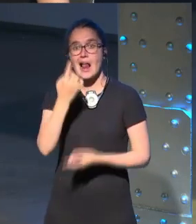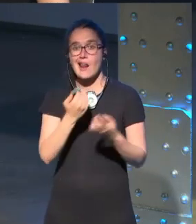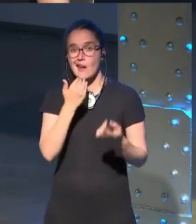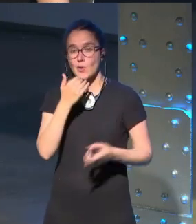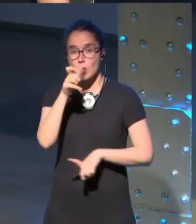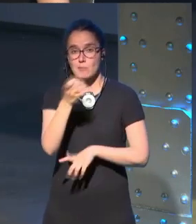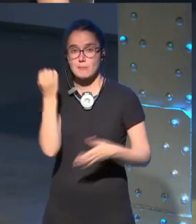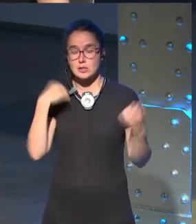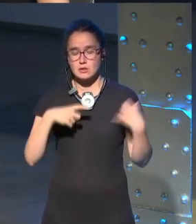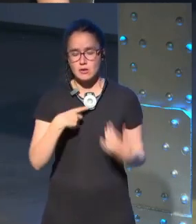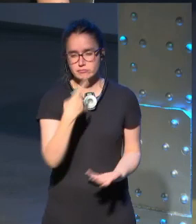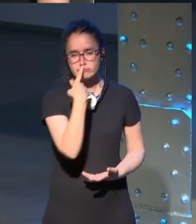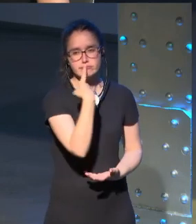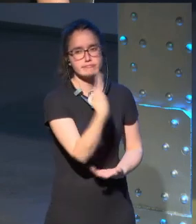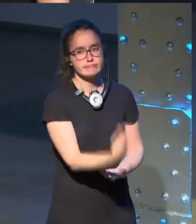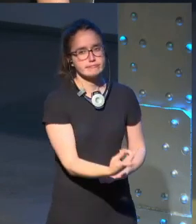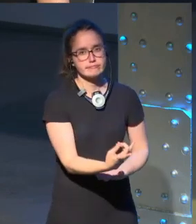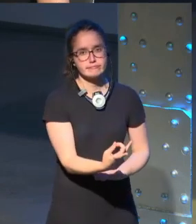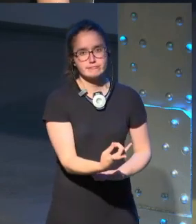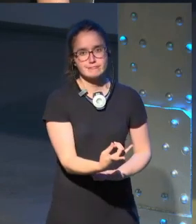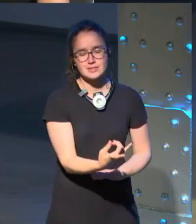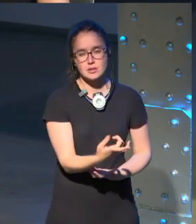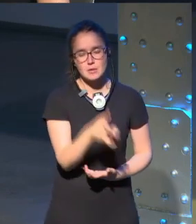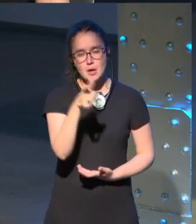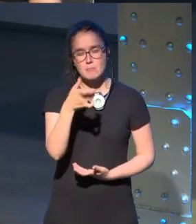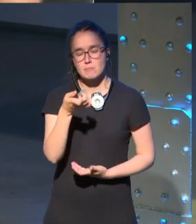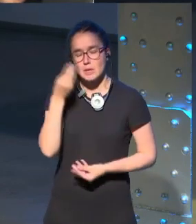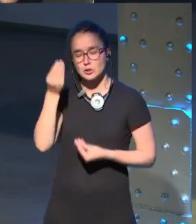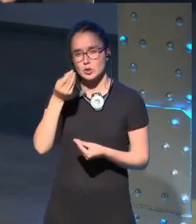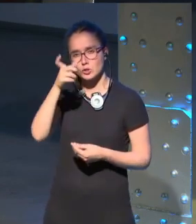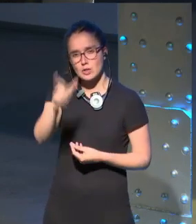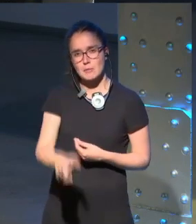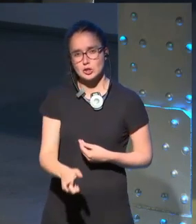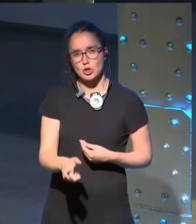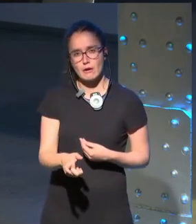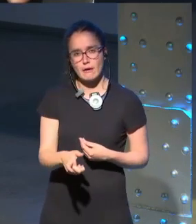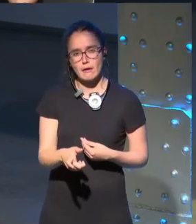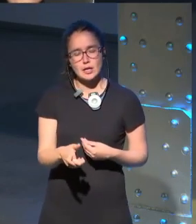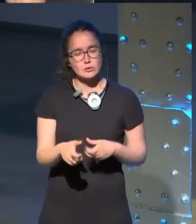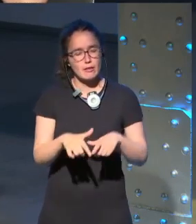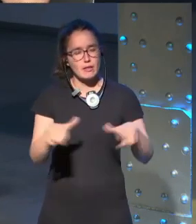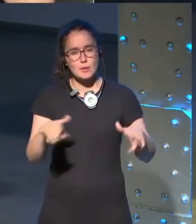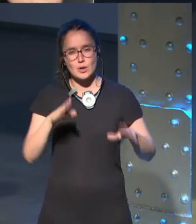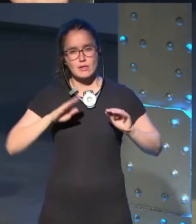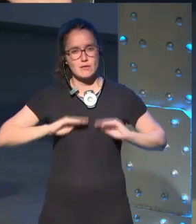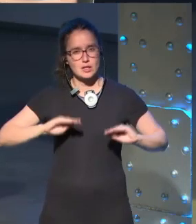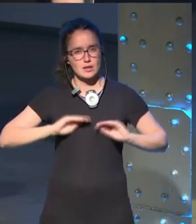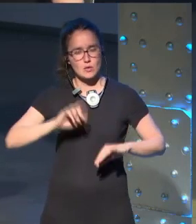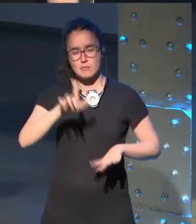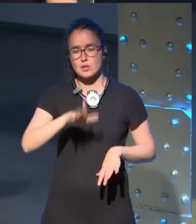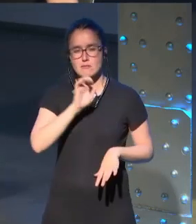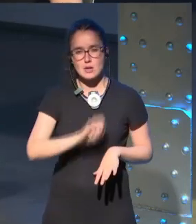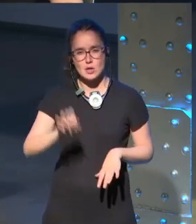terrific, or some little scene that I think is amusing, or whatever. And my editor will from time to time just